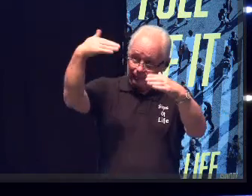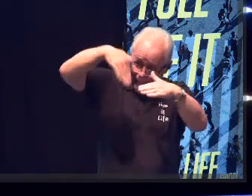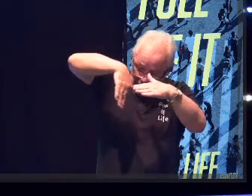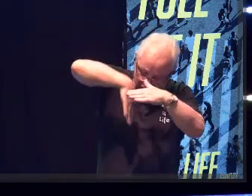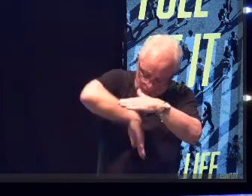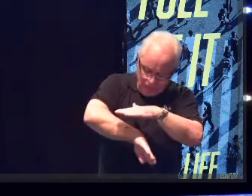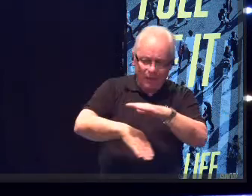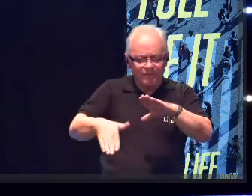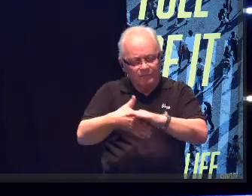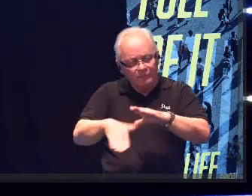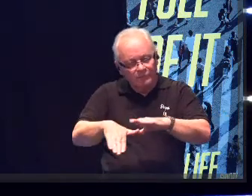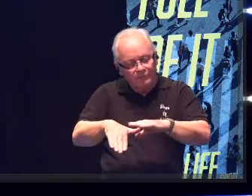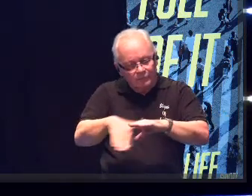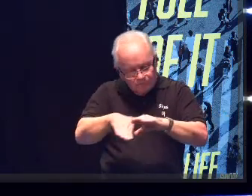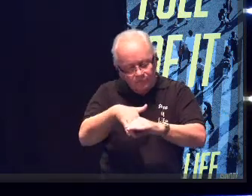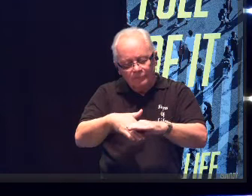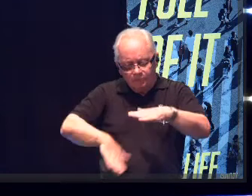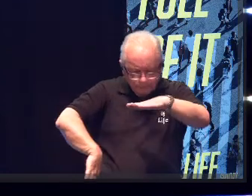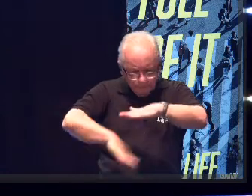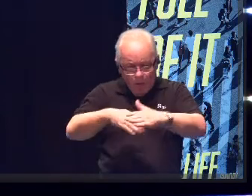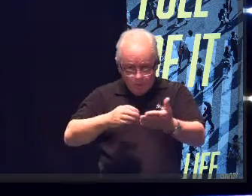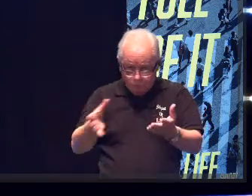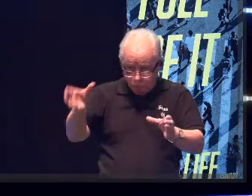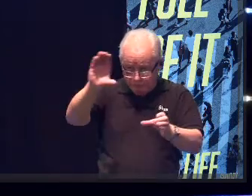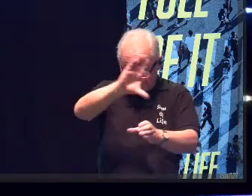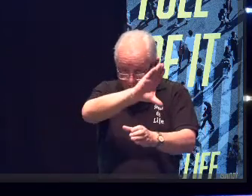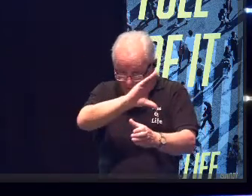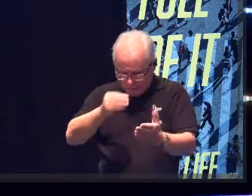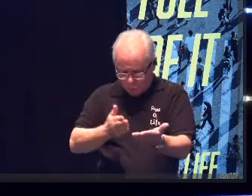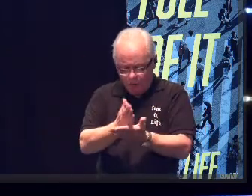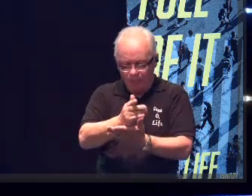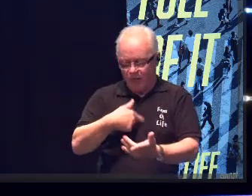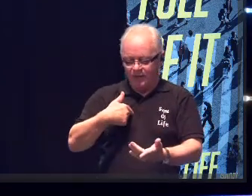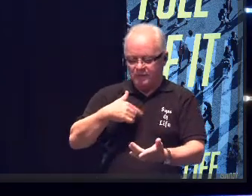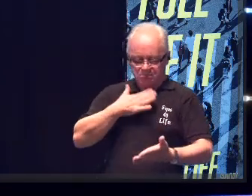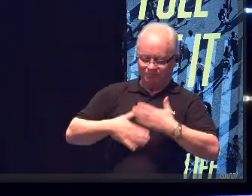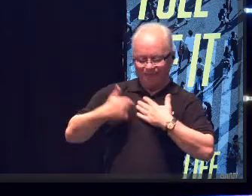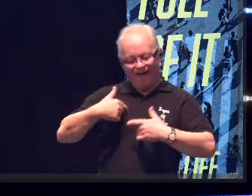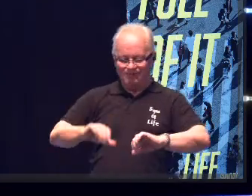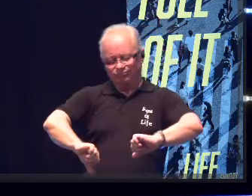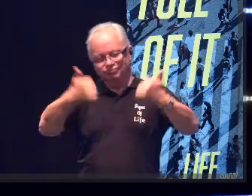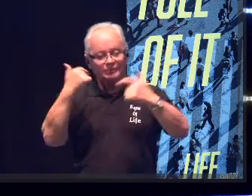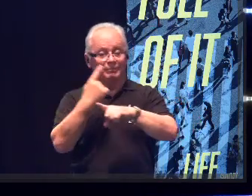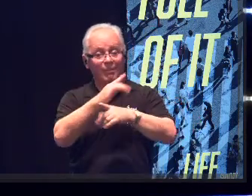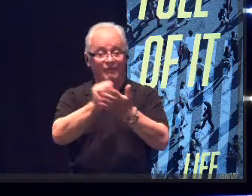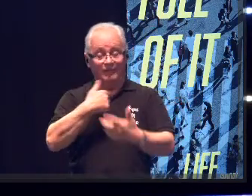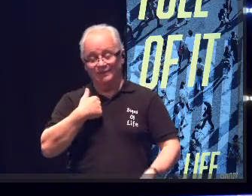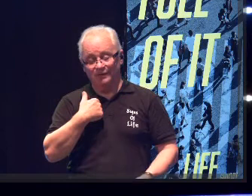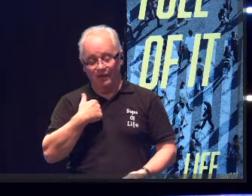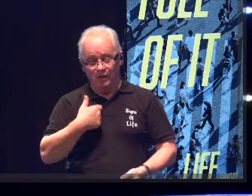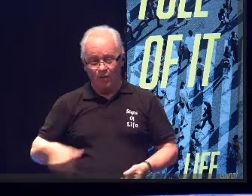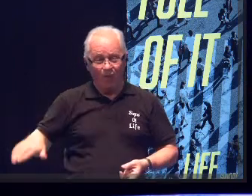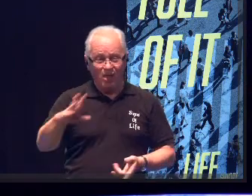grace and truth. Where we don't act like we've got it all together. We're all a little messed